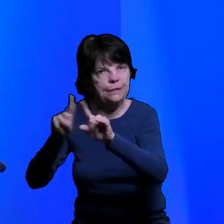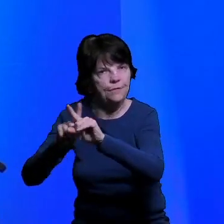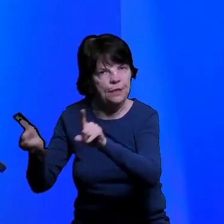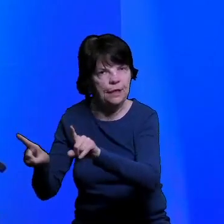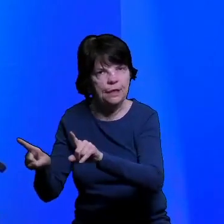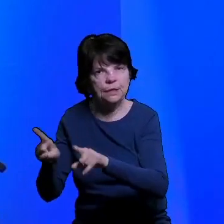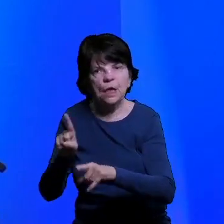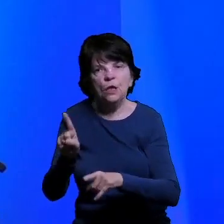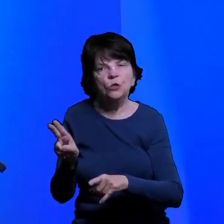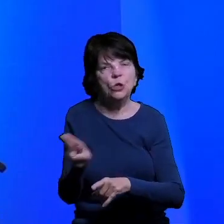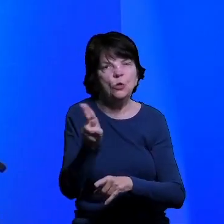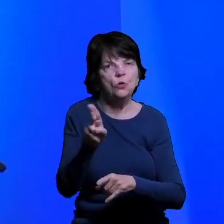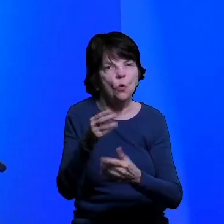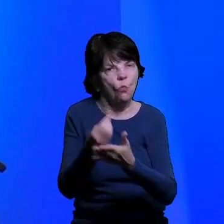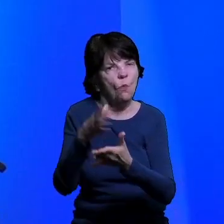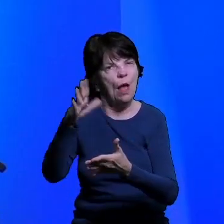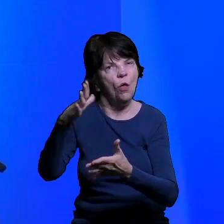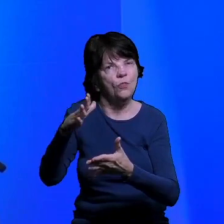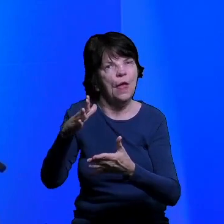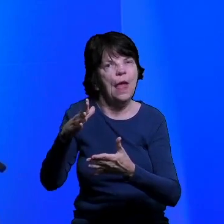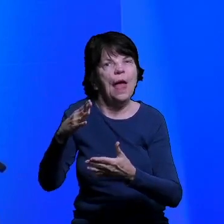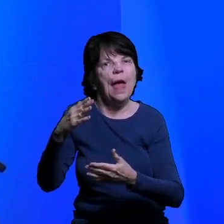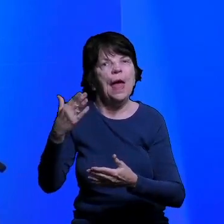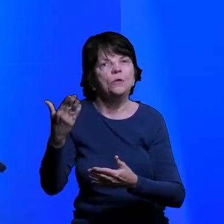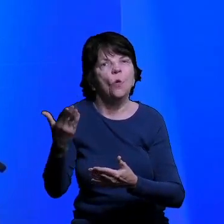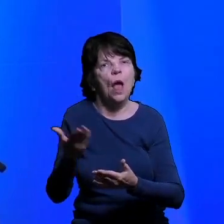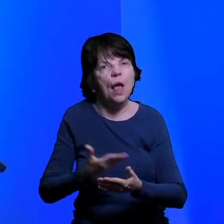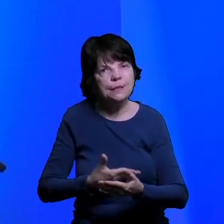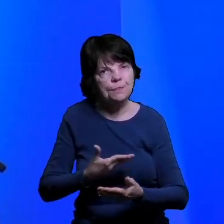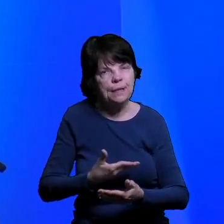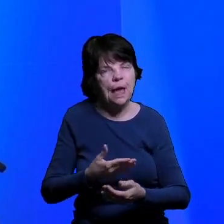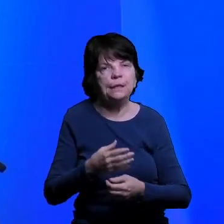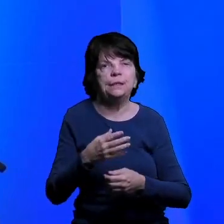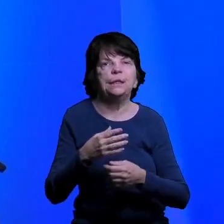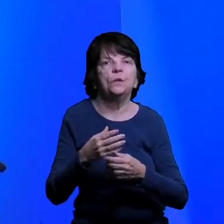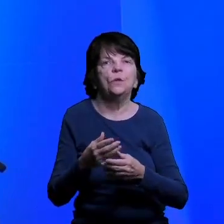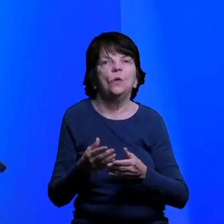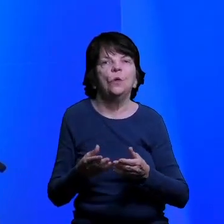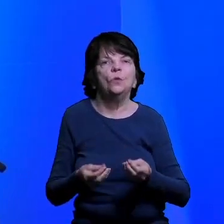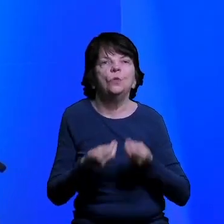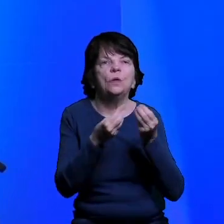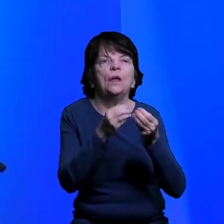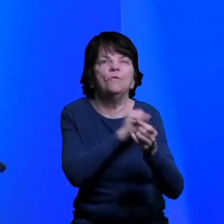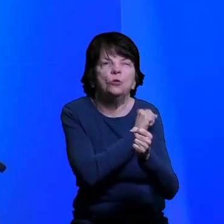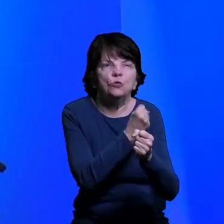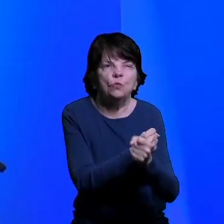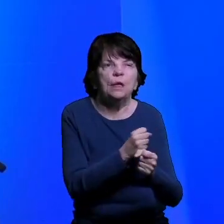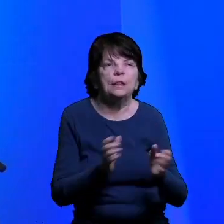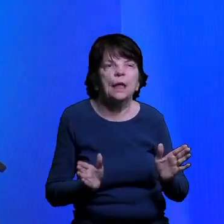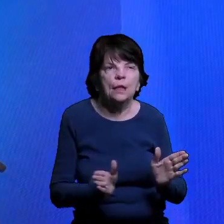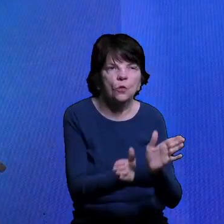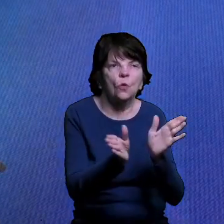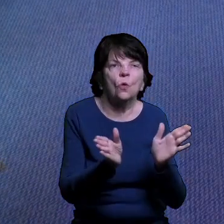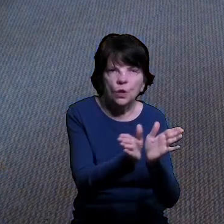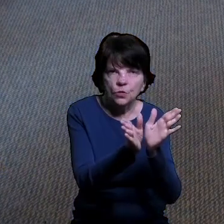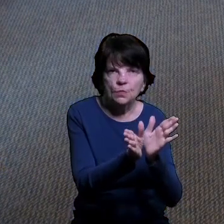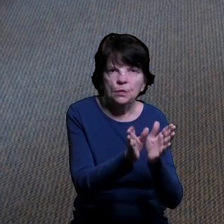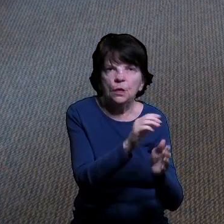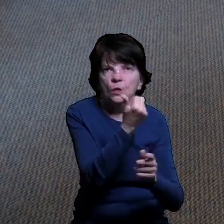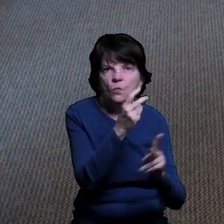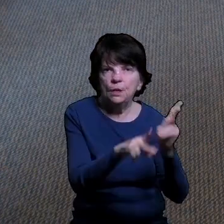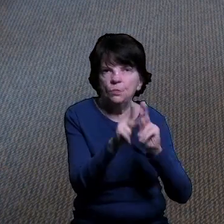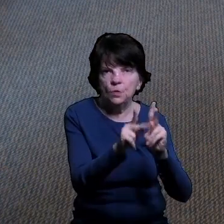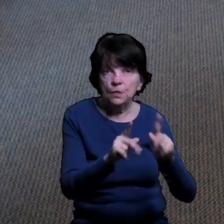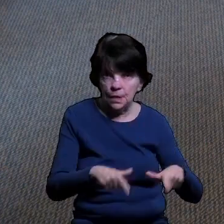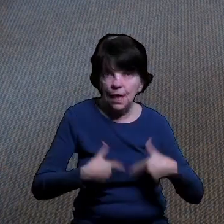her hospitality to bring encouragement and strength into other people's lives. Last week we looked